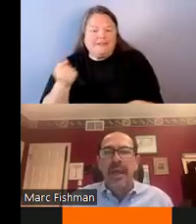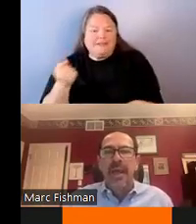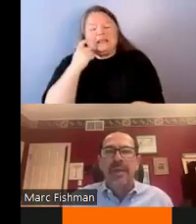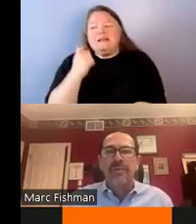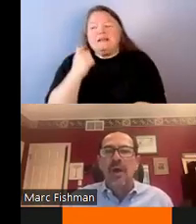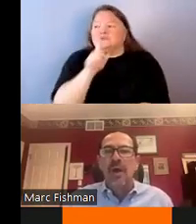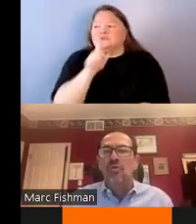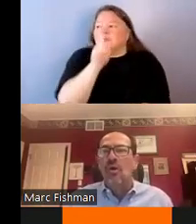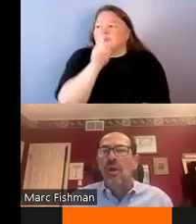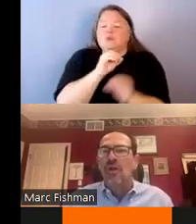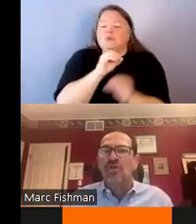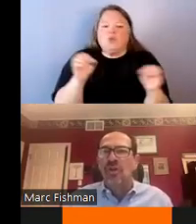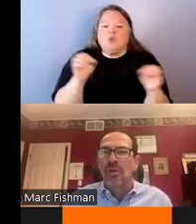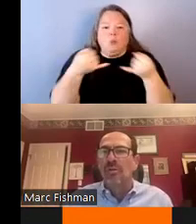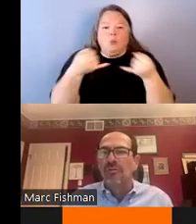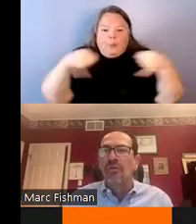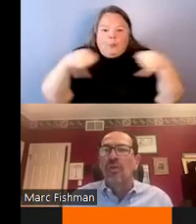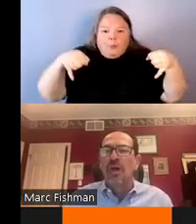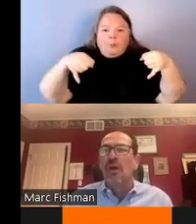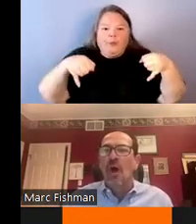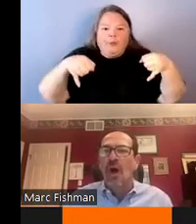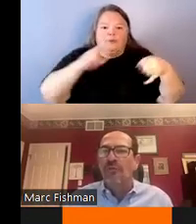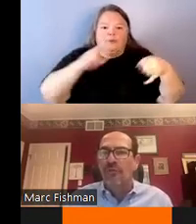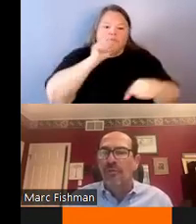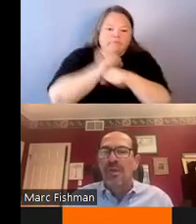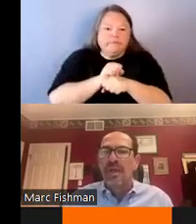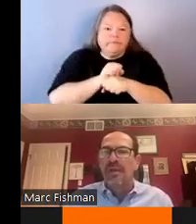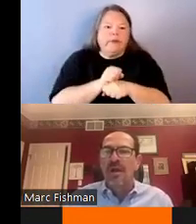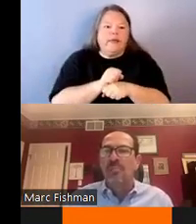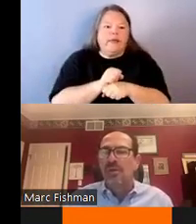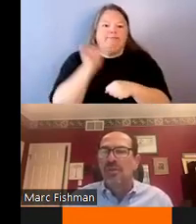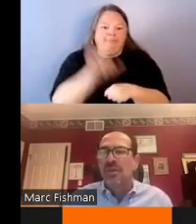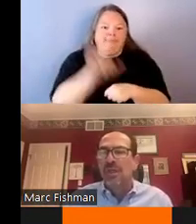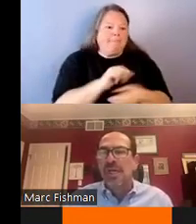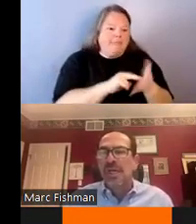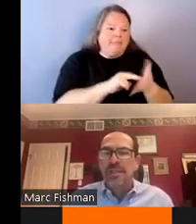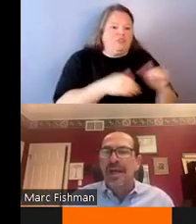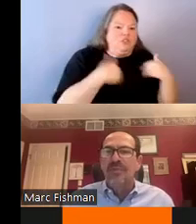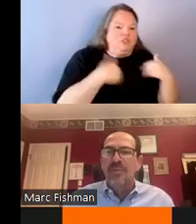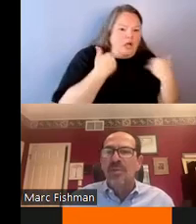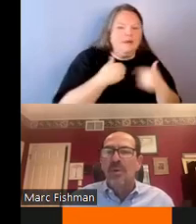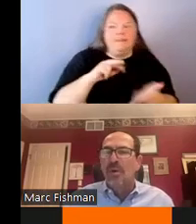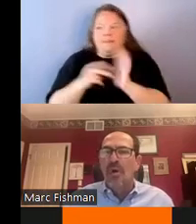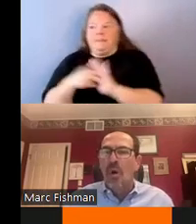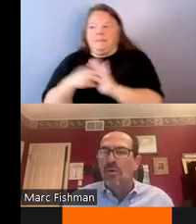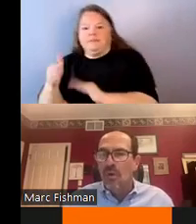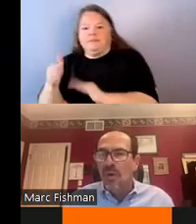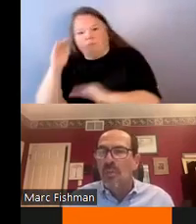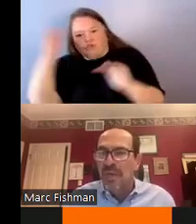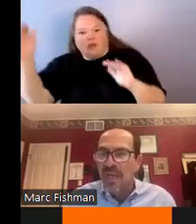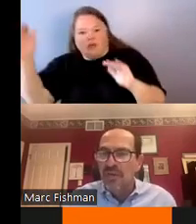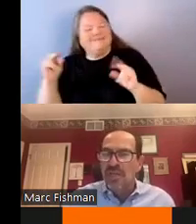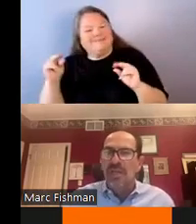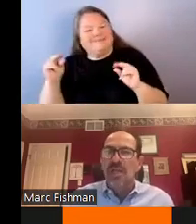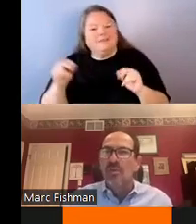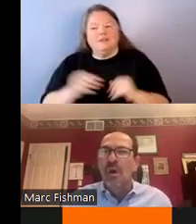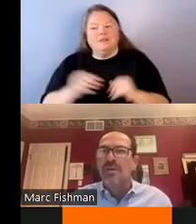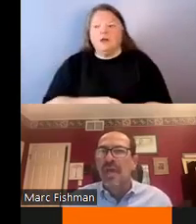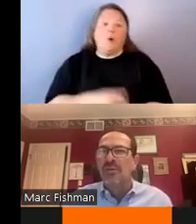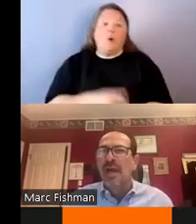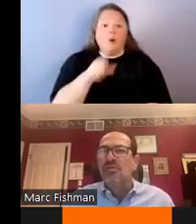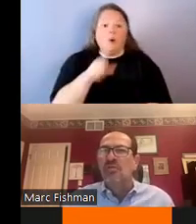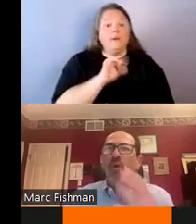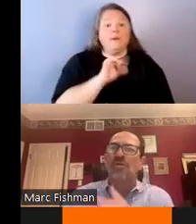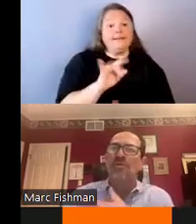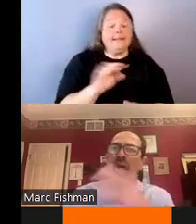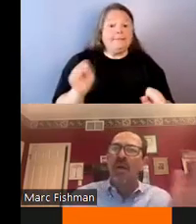line and chronological full cutoff for being a young person. It's not that people are all grown up at age 18 in one